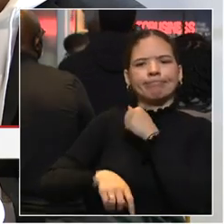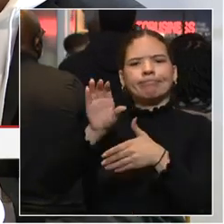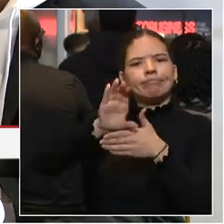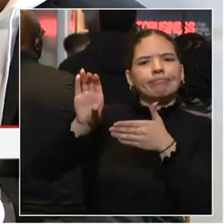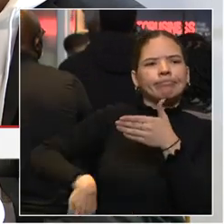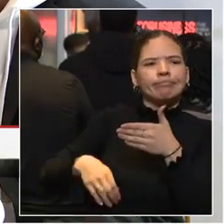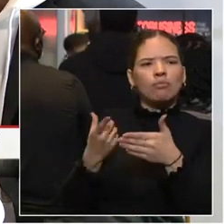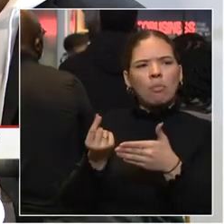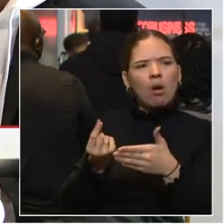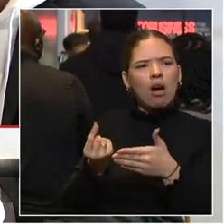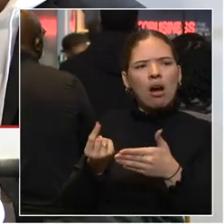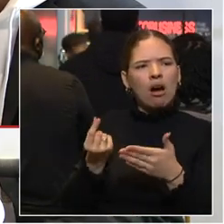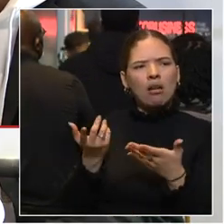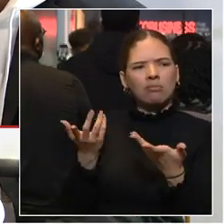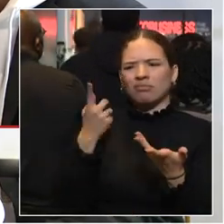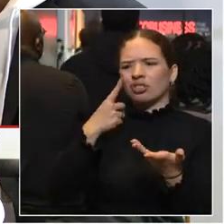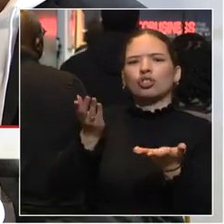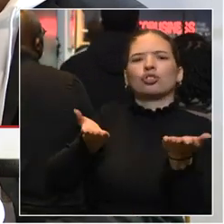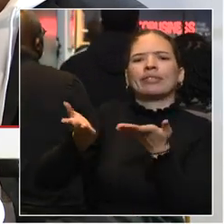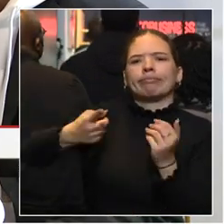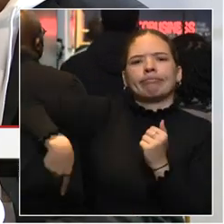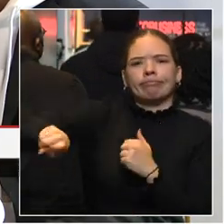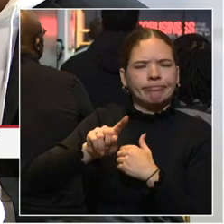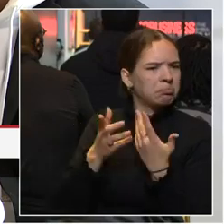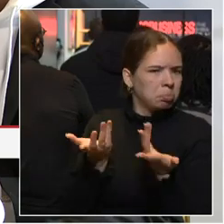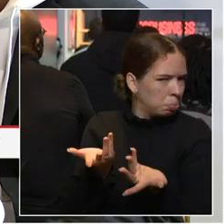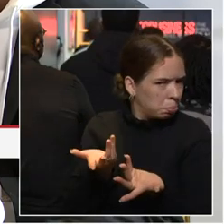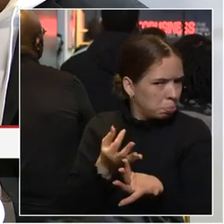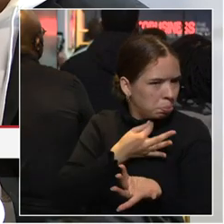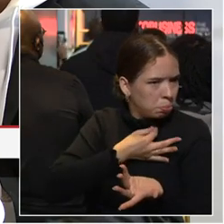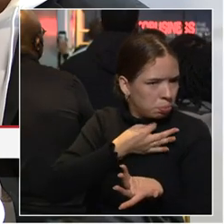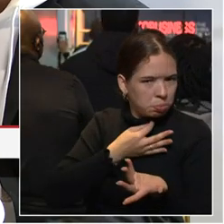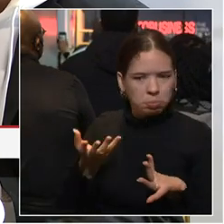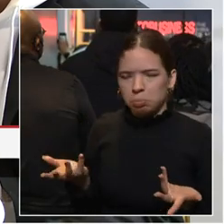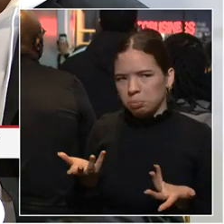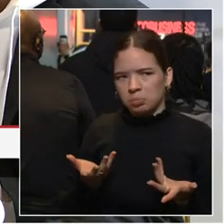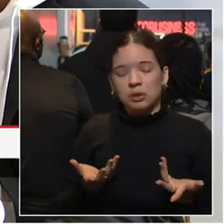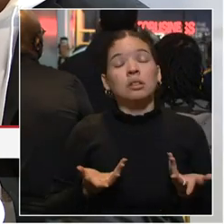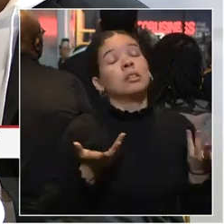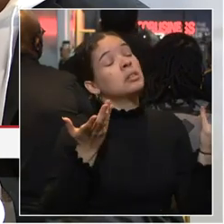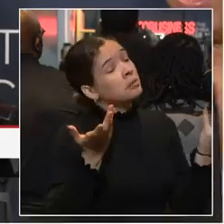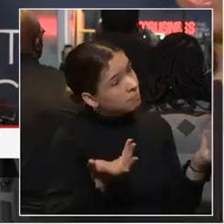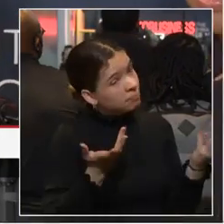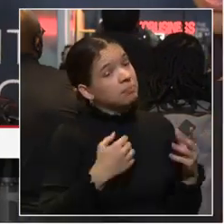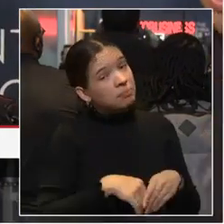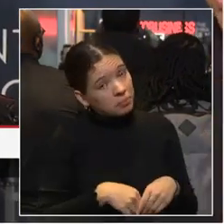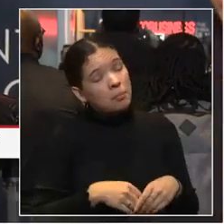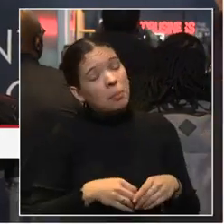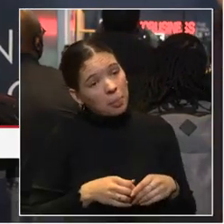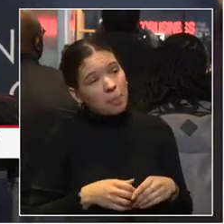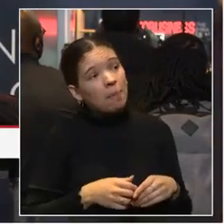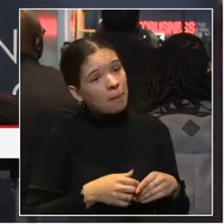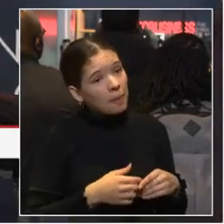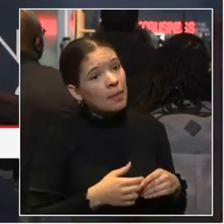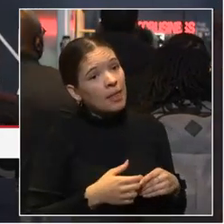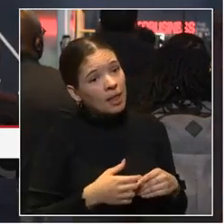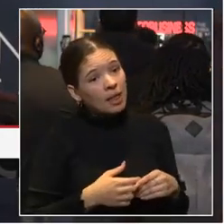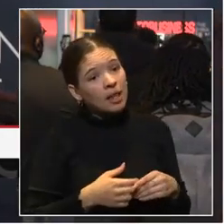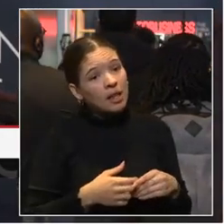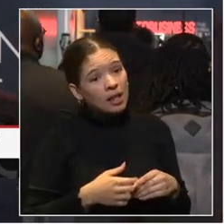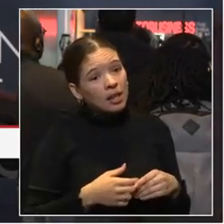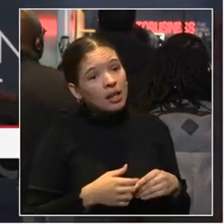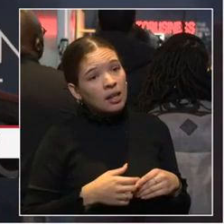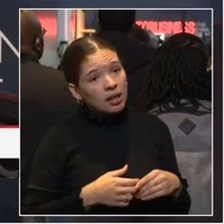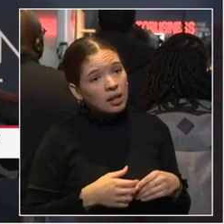service? Yeah, so, we always look at hospitality as, more than just the food